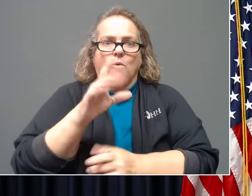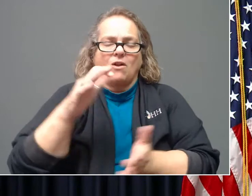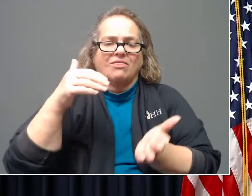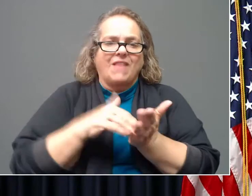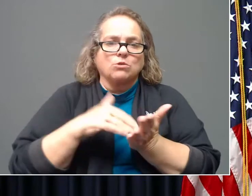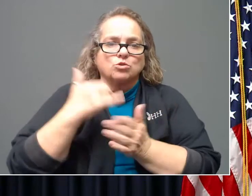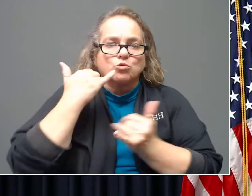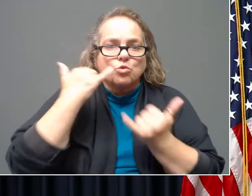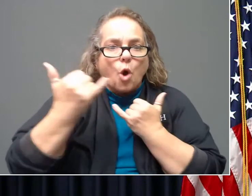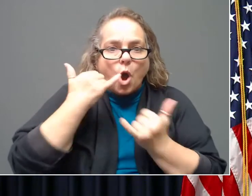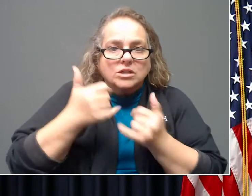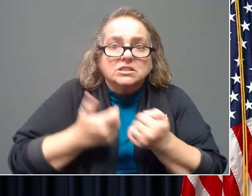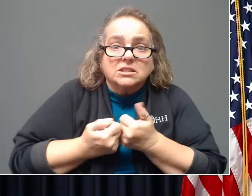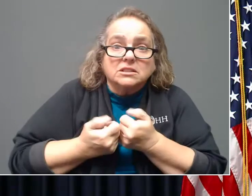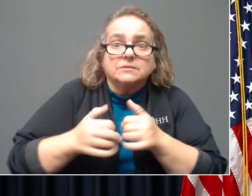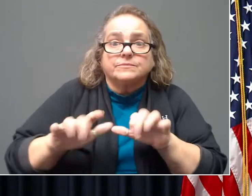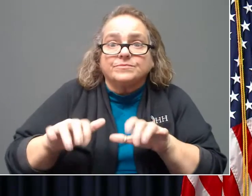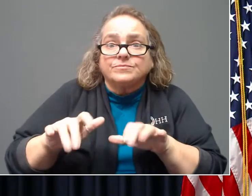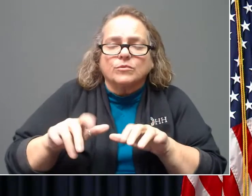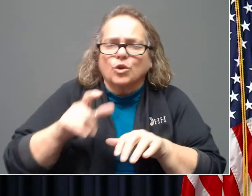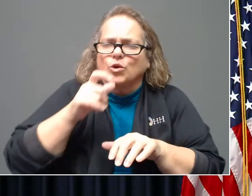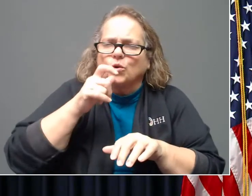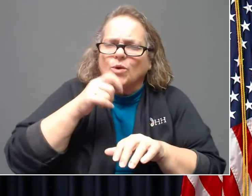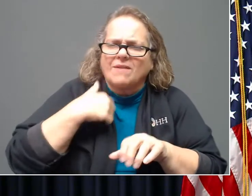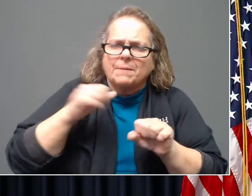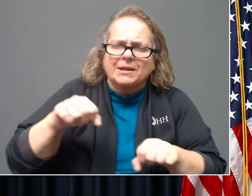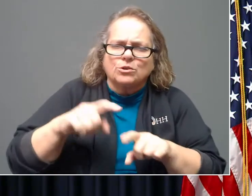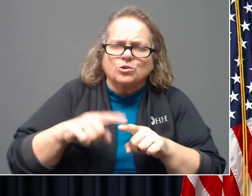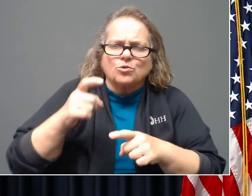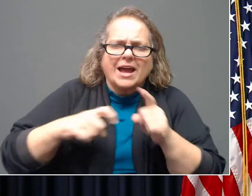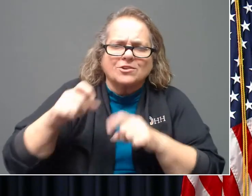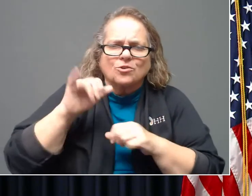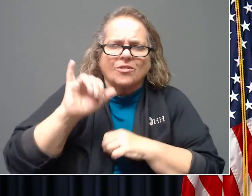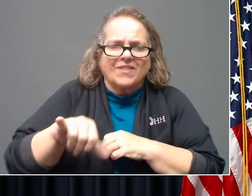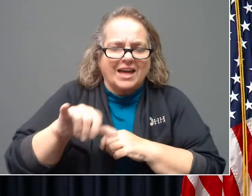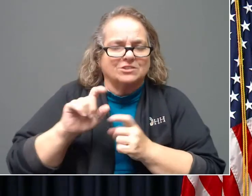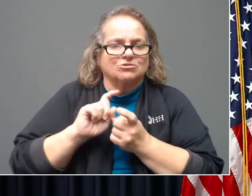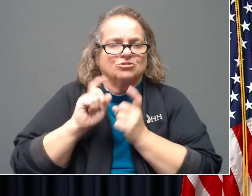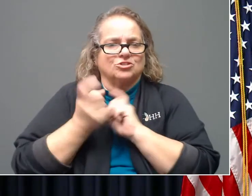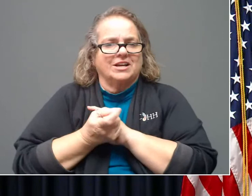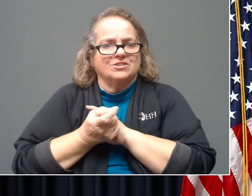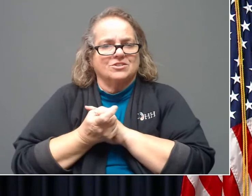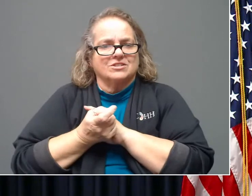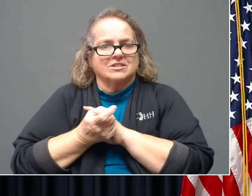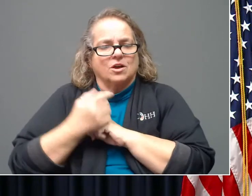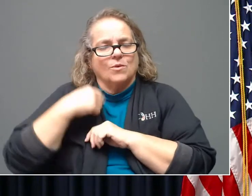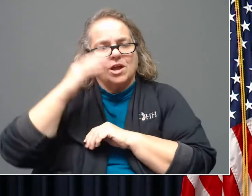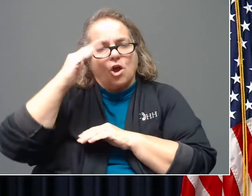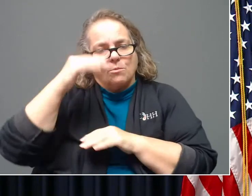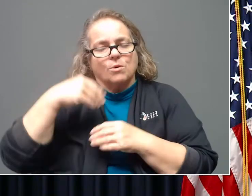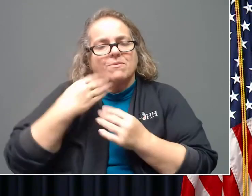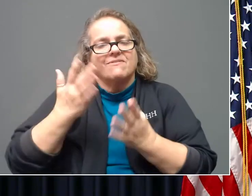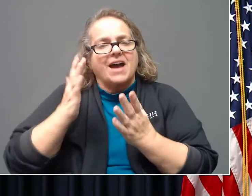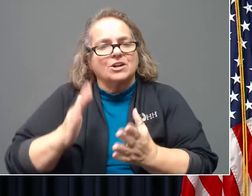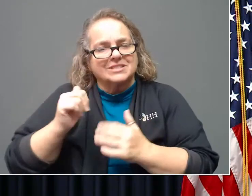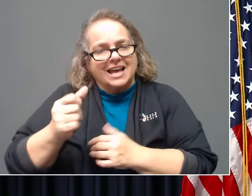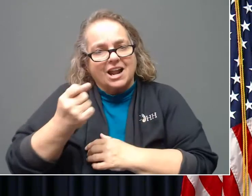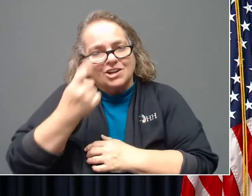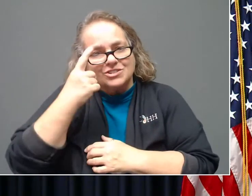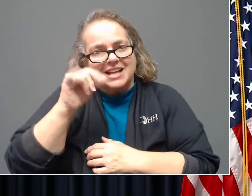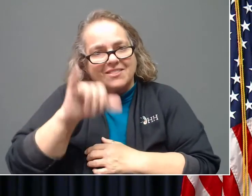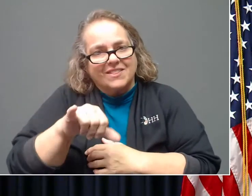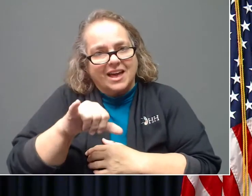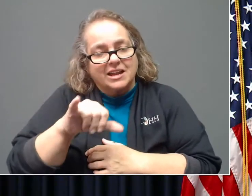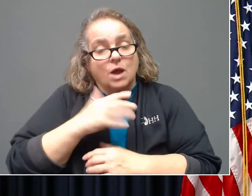the infrastructure to handle that changes, and we hope providers can understand that, right? That our goal here is